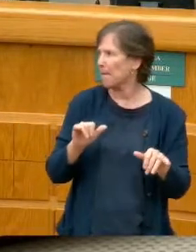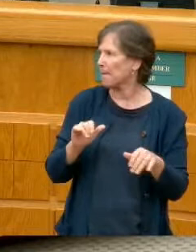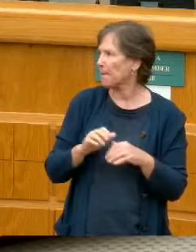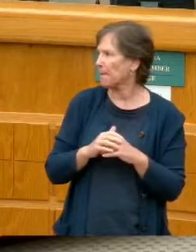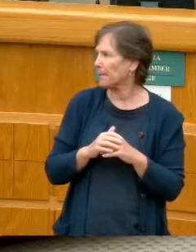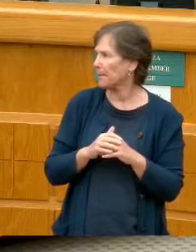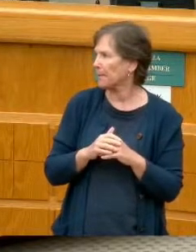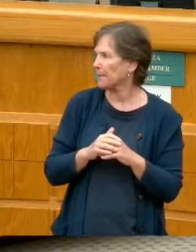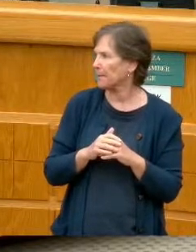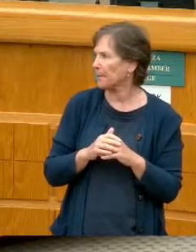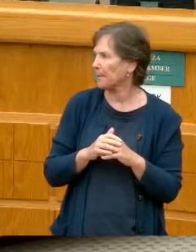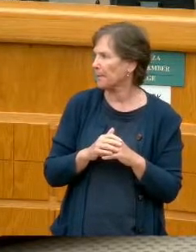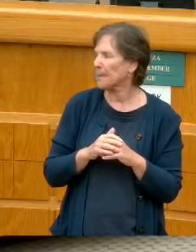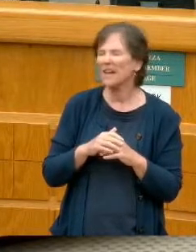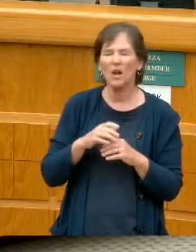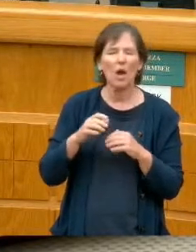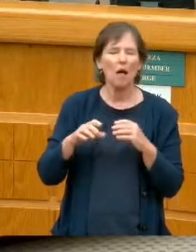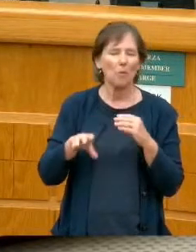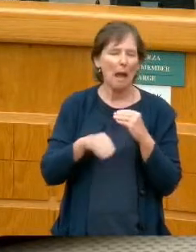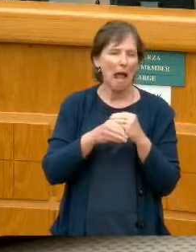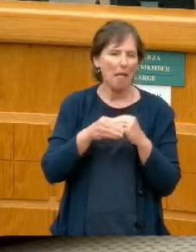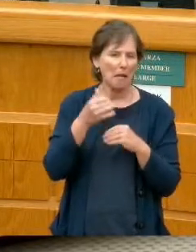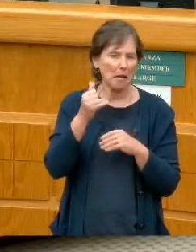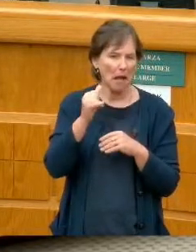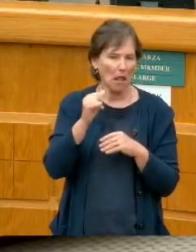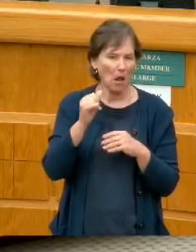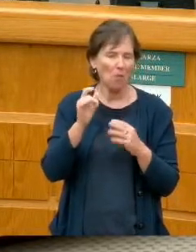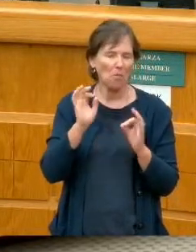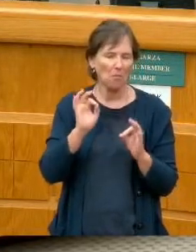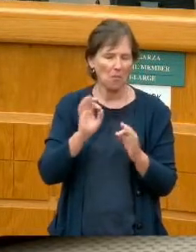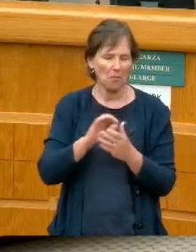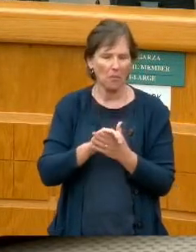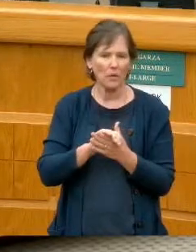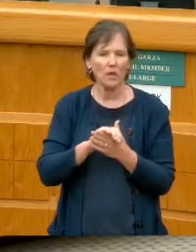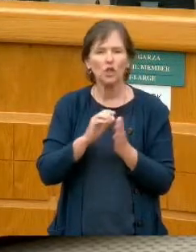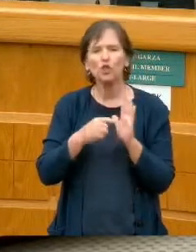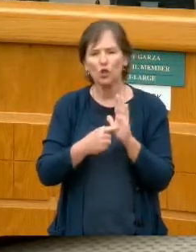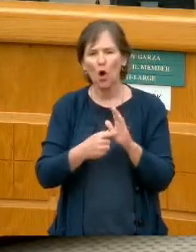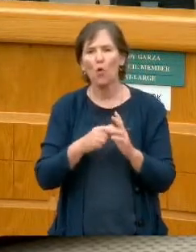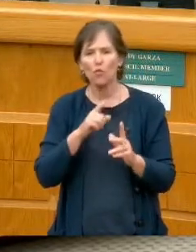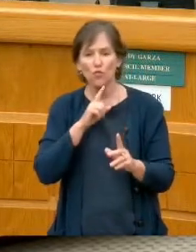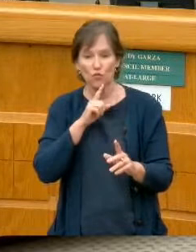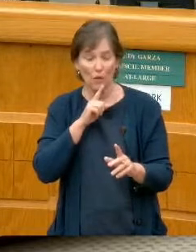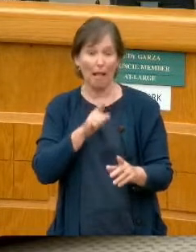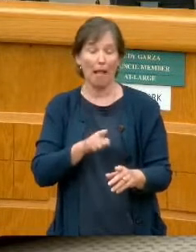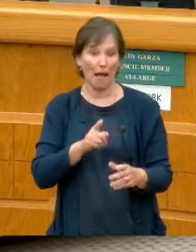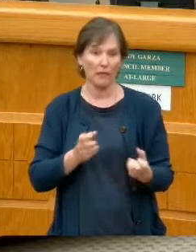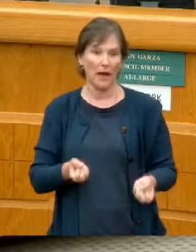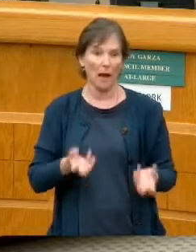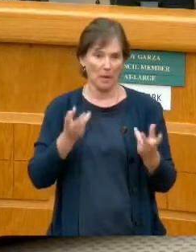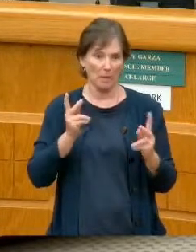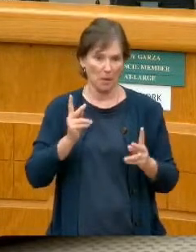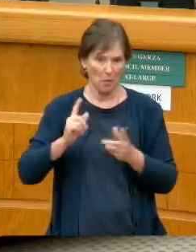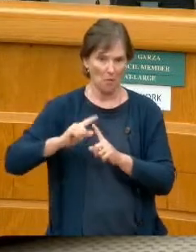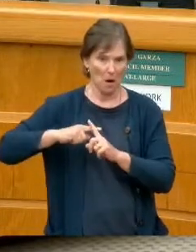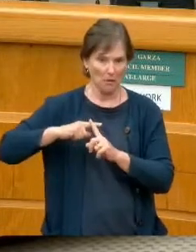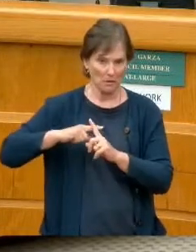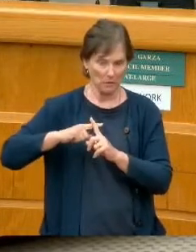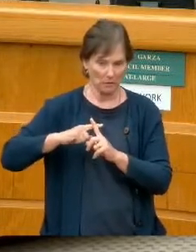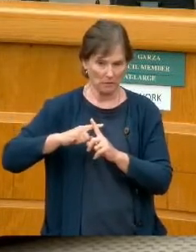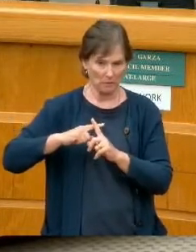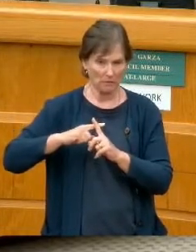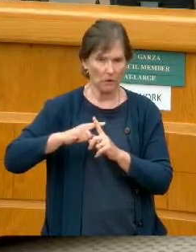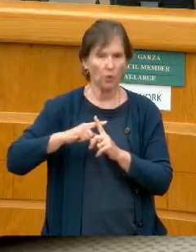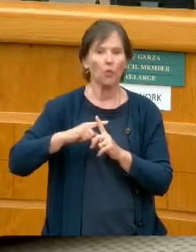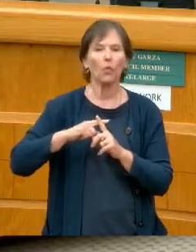state, from data drops, we call them. We do assign those once we get them on a particular day. We assign the number of cases